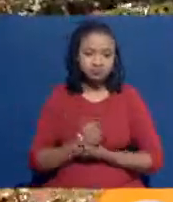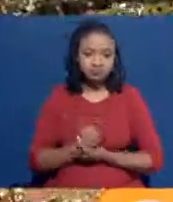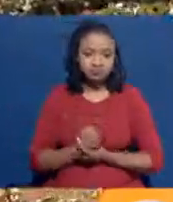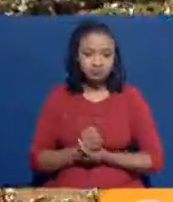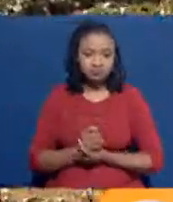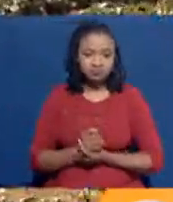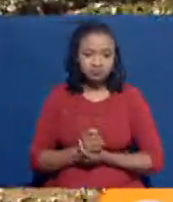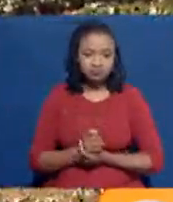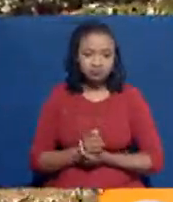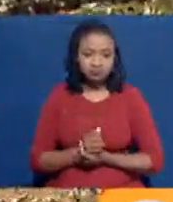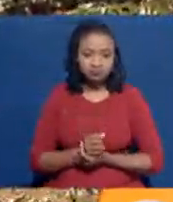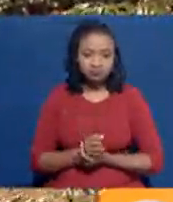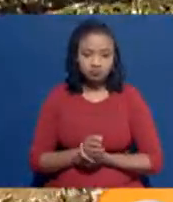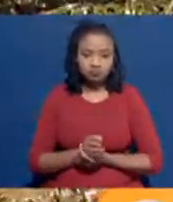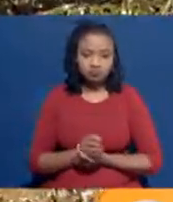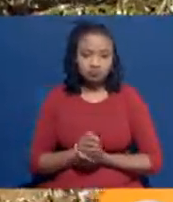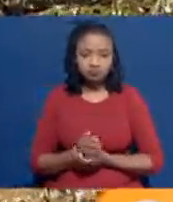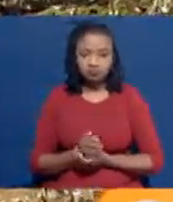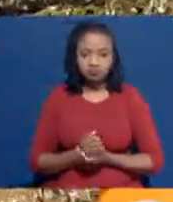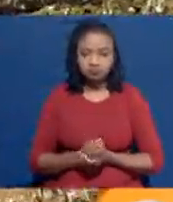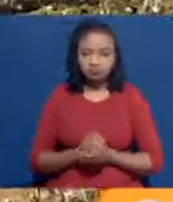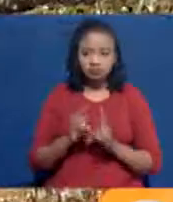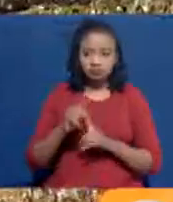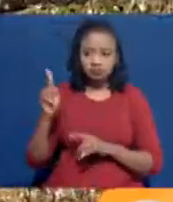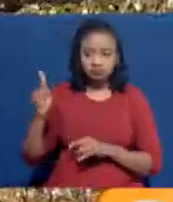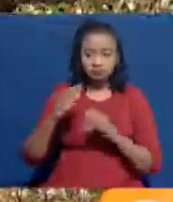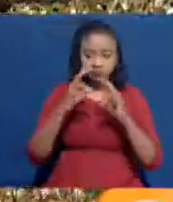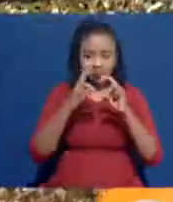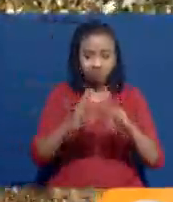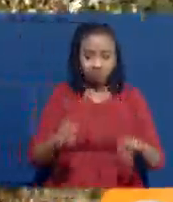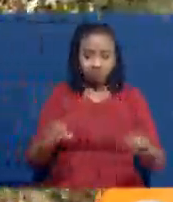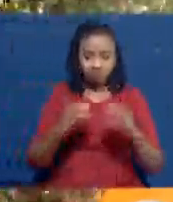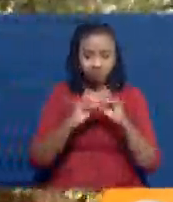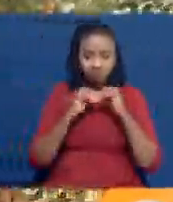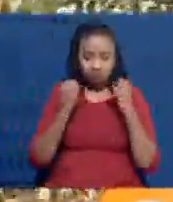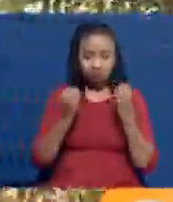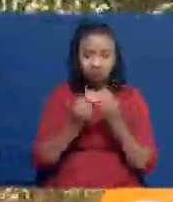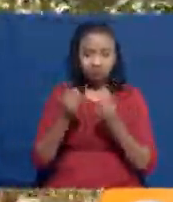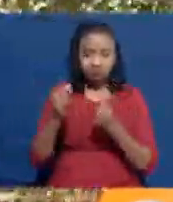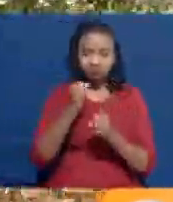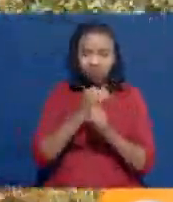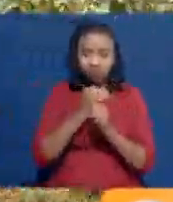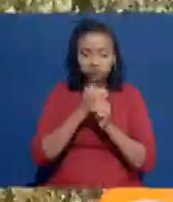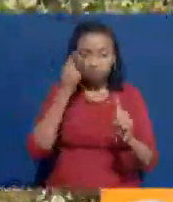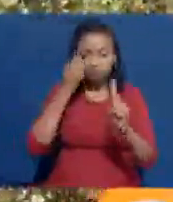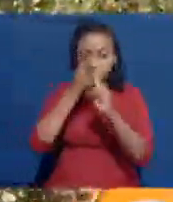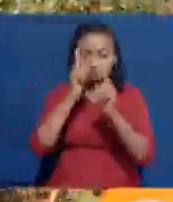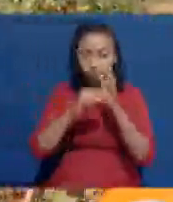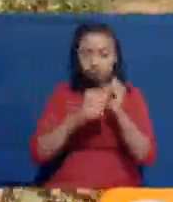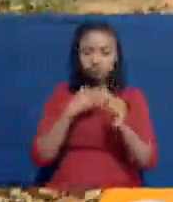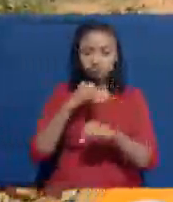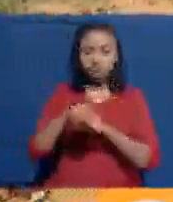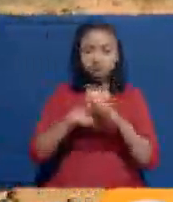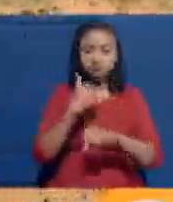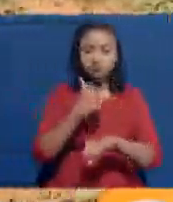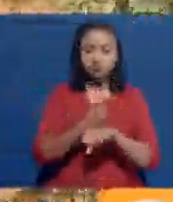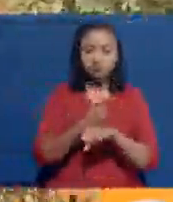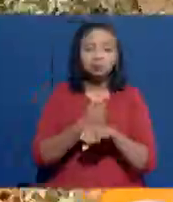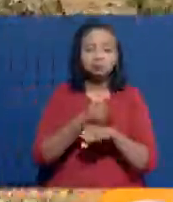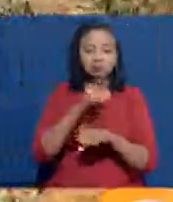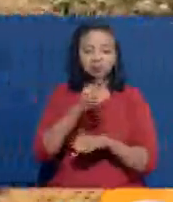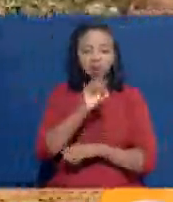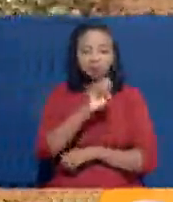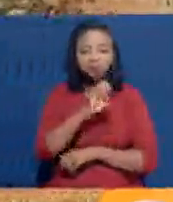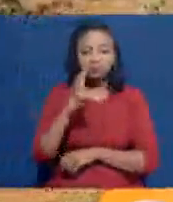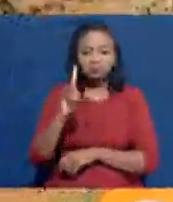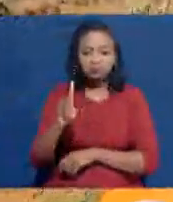Kenya Agricultural and Livestock Research Organization, Kalro, is working towards establishing the first ever certified cotton seed